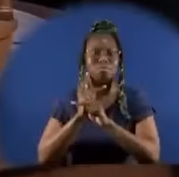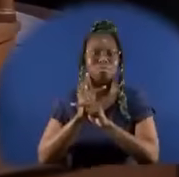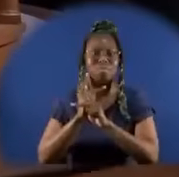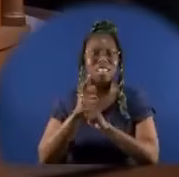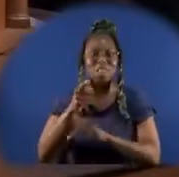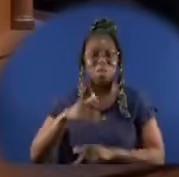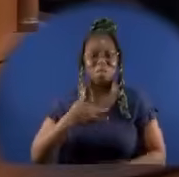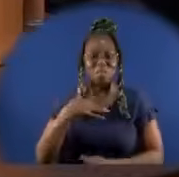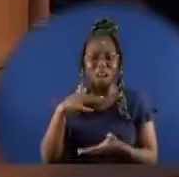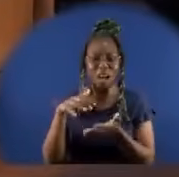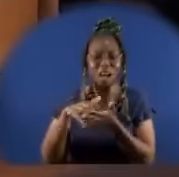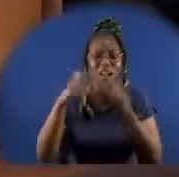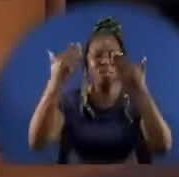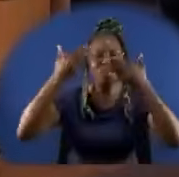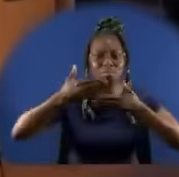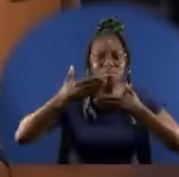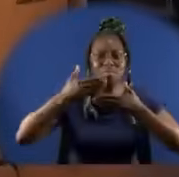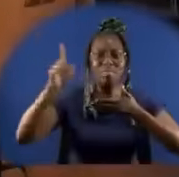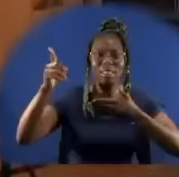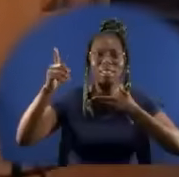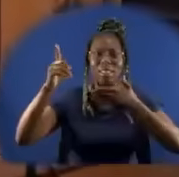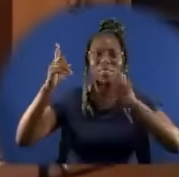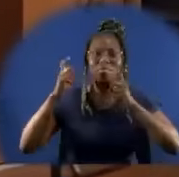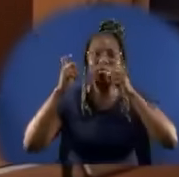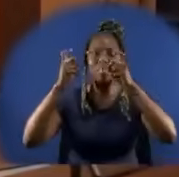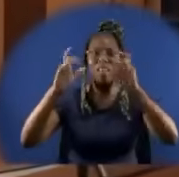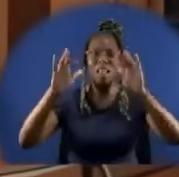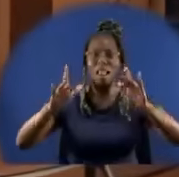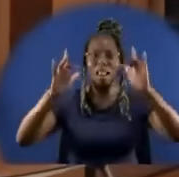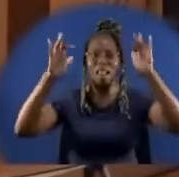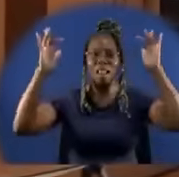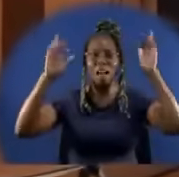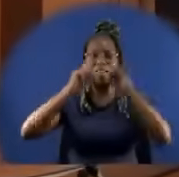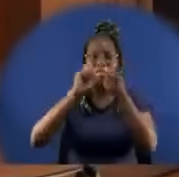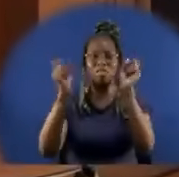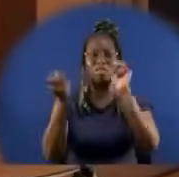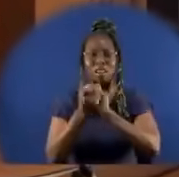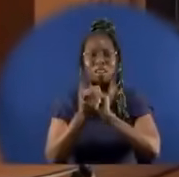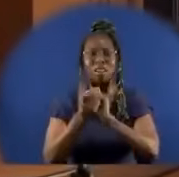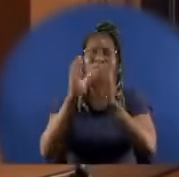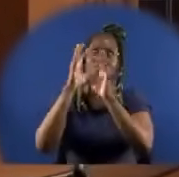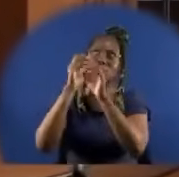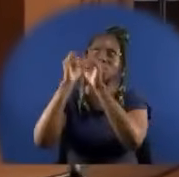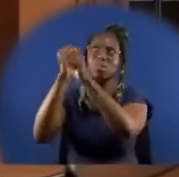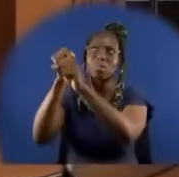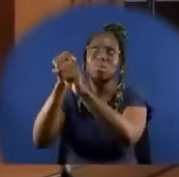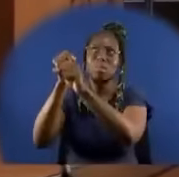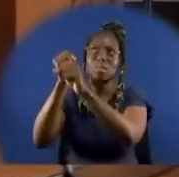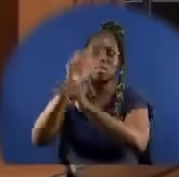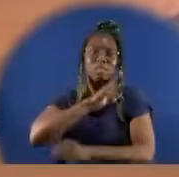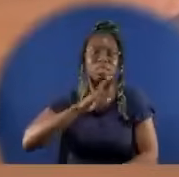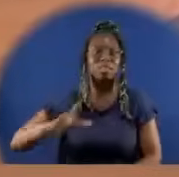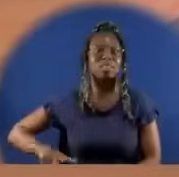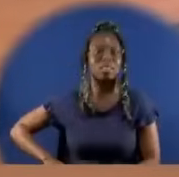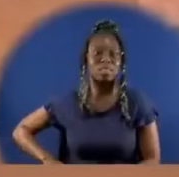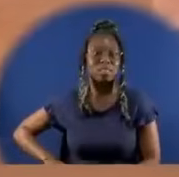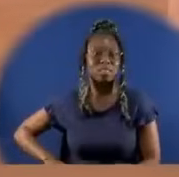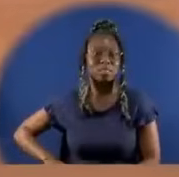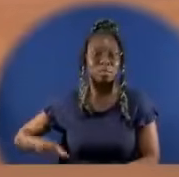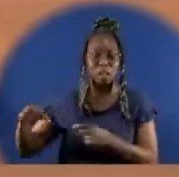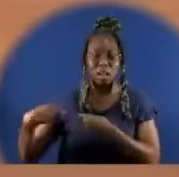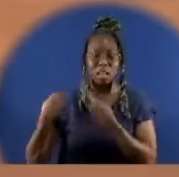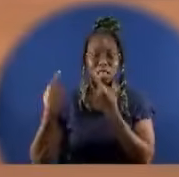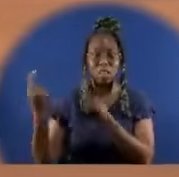God, that is who you are. So I will trust you in the Lord until I